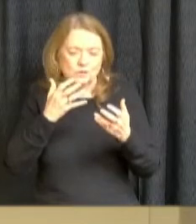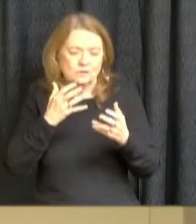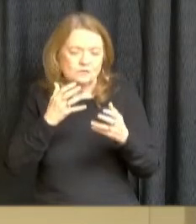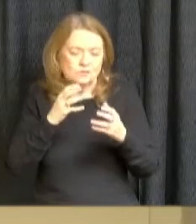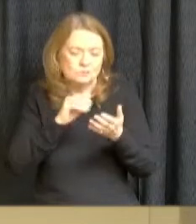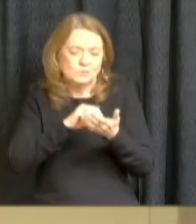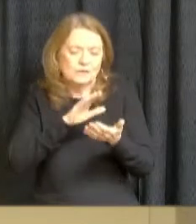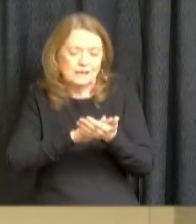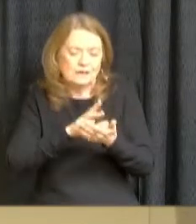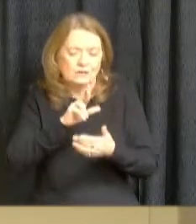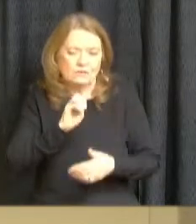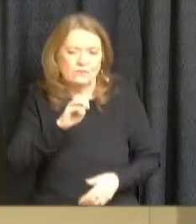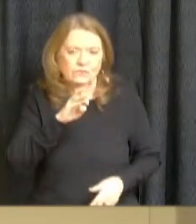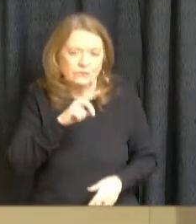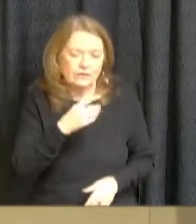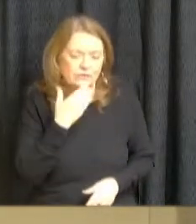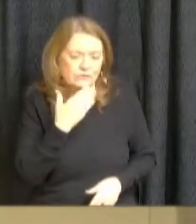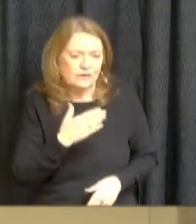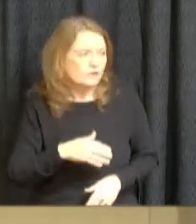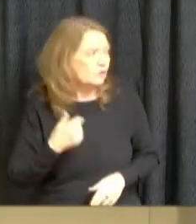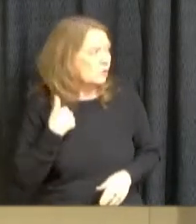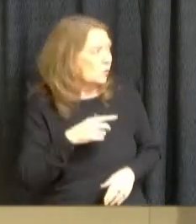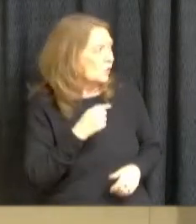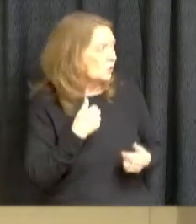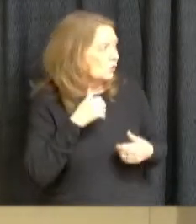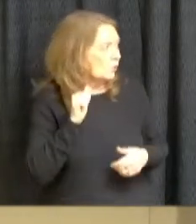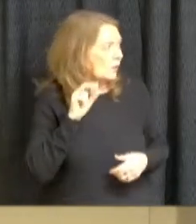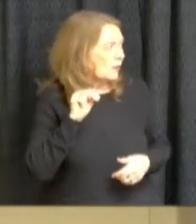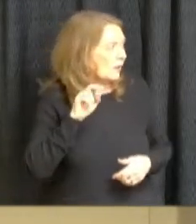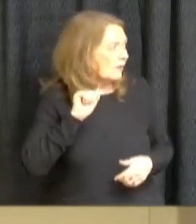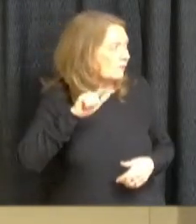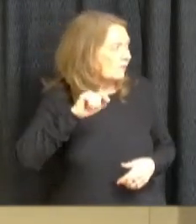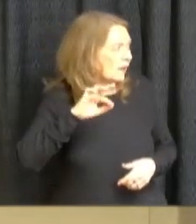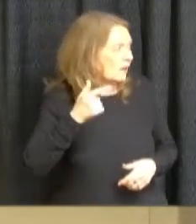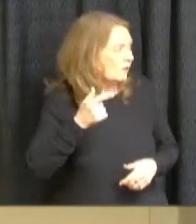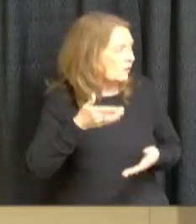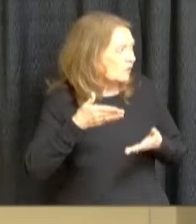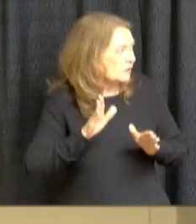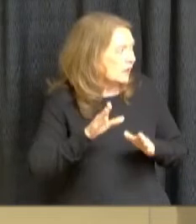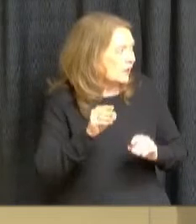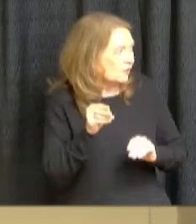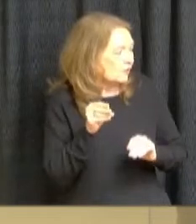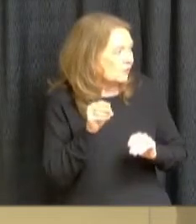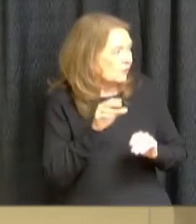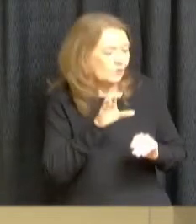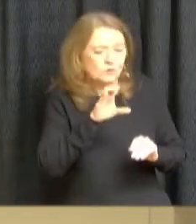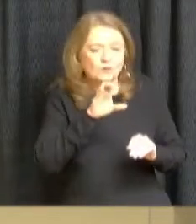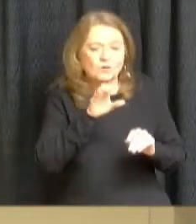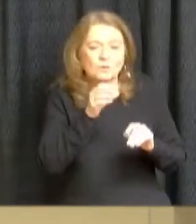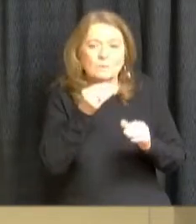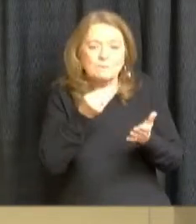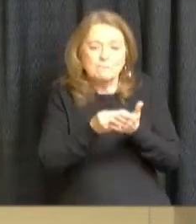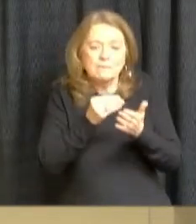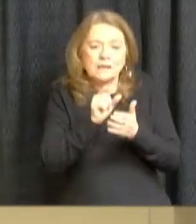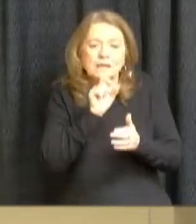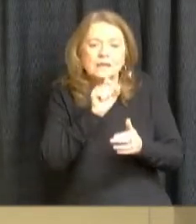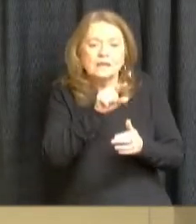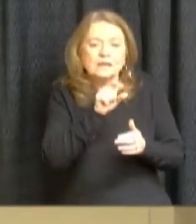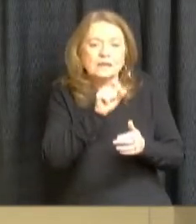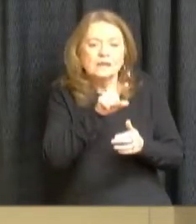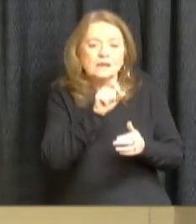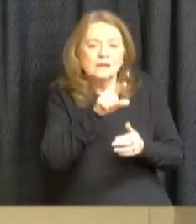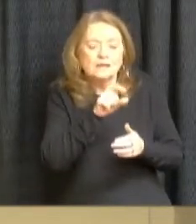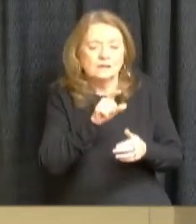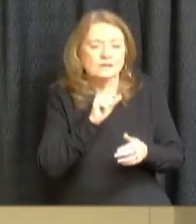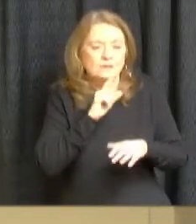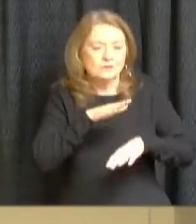as a concern. Thank you. We do have analog meters that allow you to feed coins into the old-fashioned way, the old-school way, but those